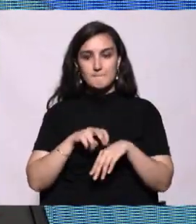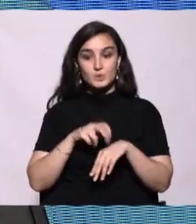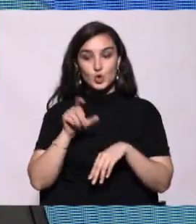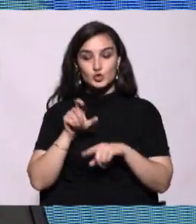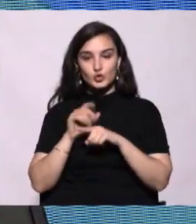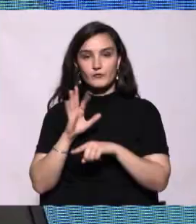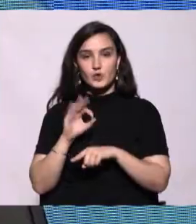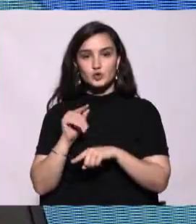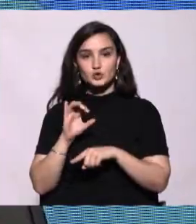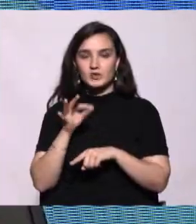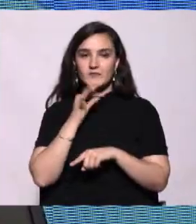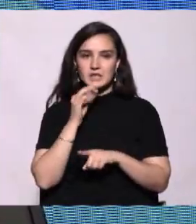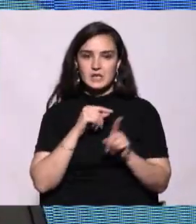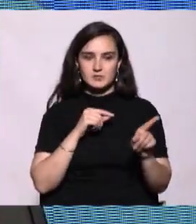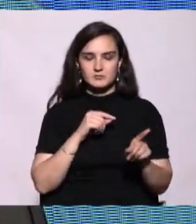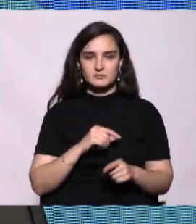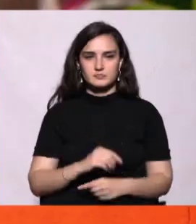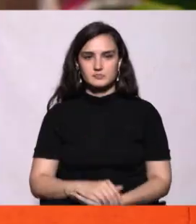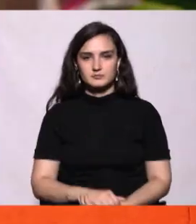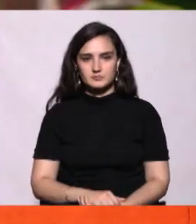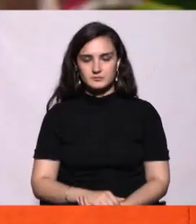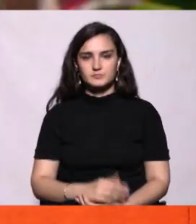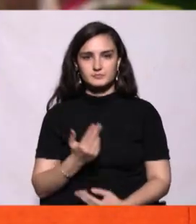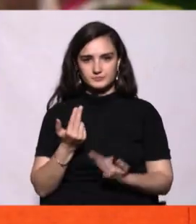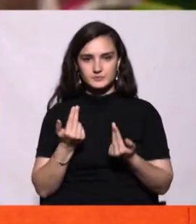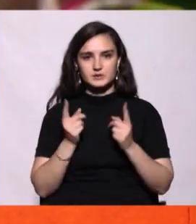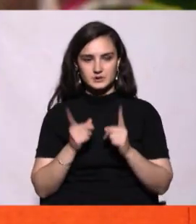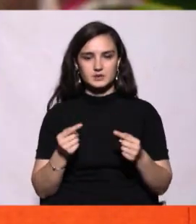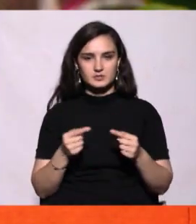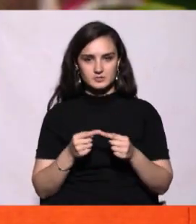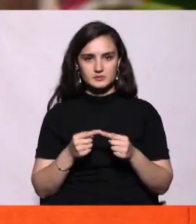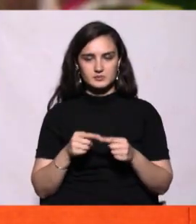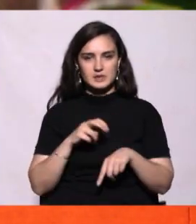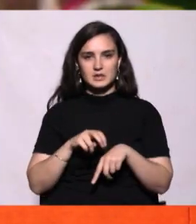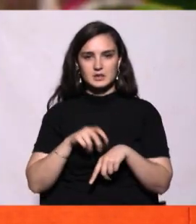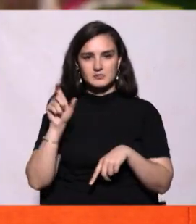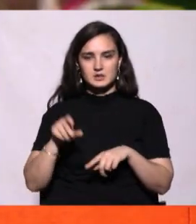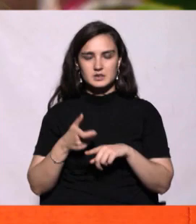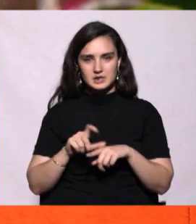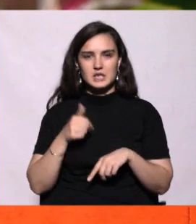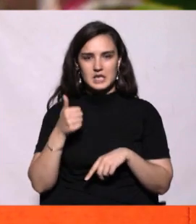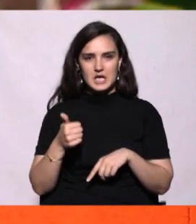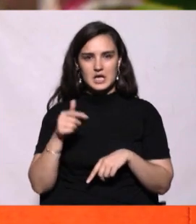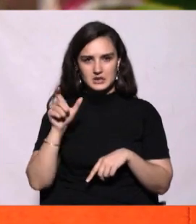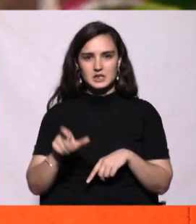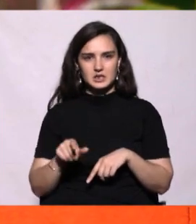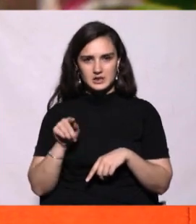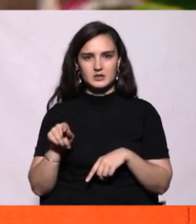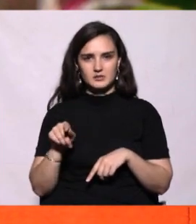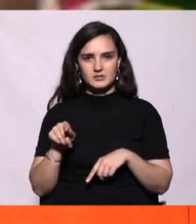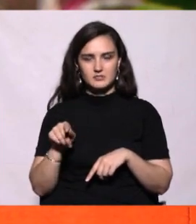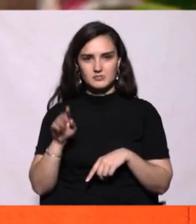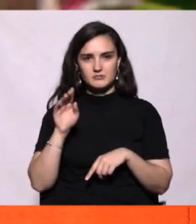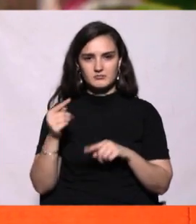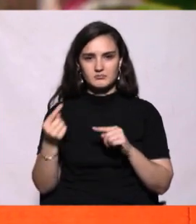Watson than Holmes. Yes, Mr. Derill, and definitely Dr. Watson is a really good help for Sherlock